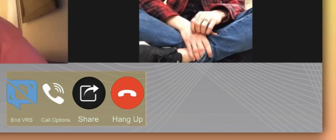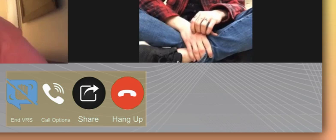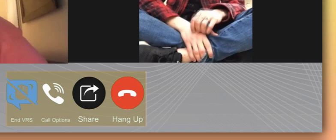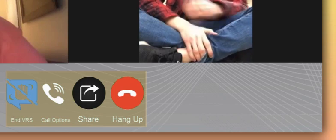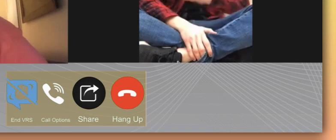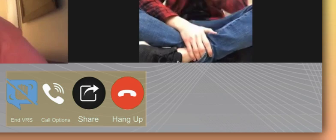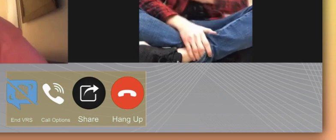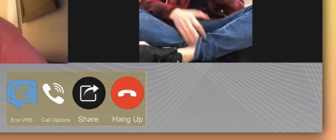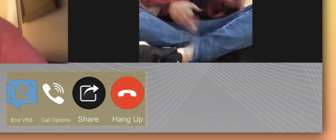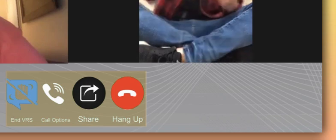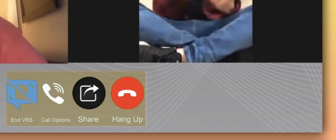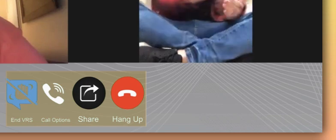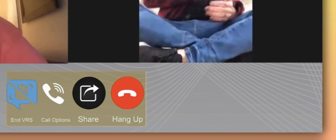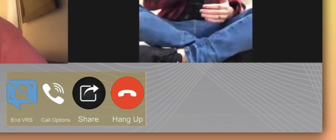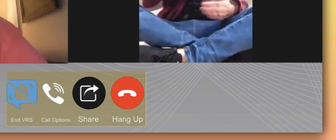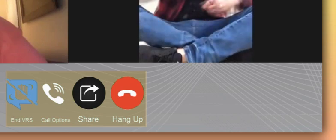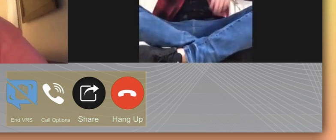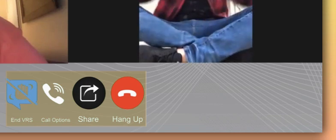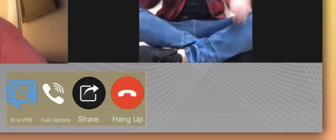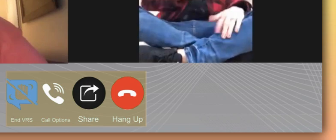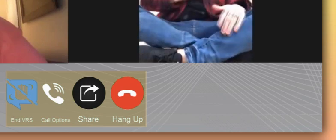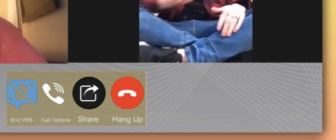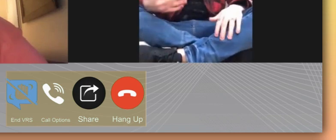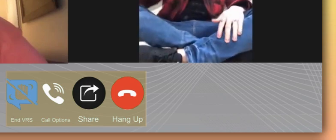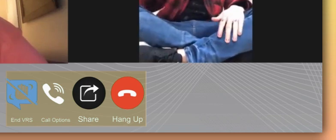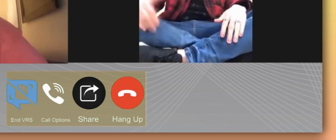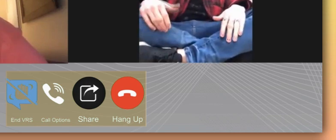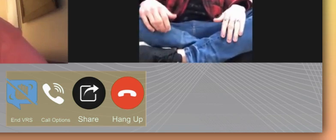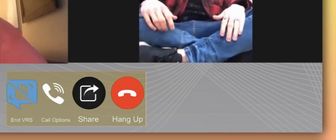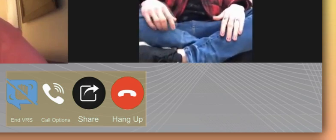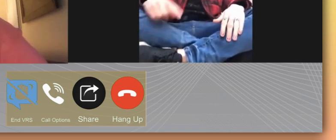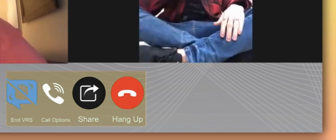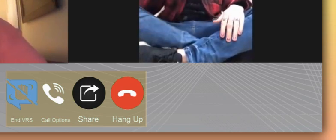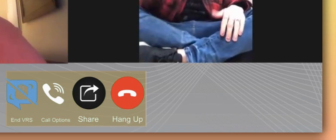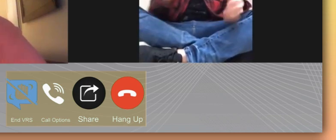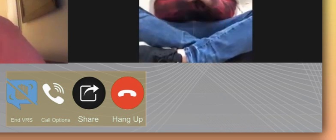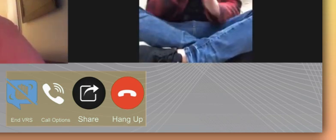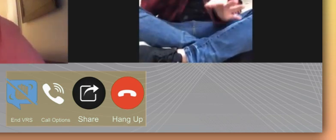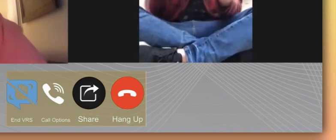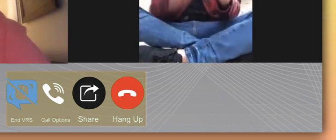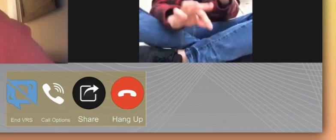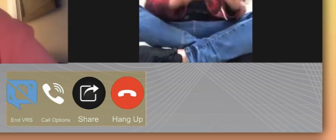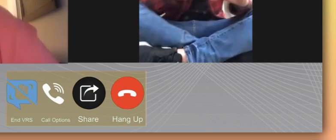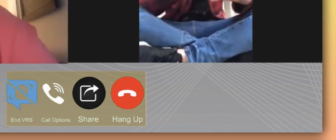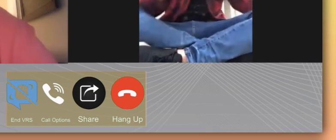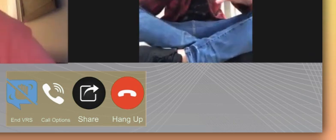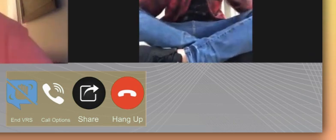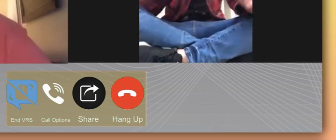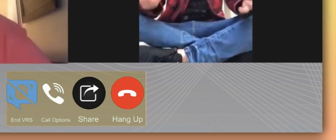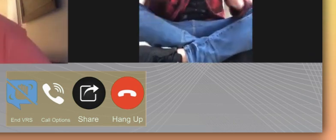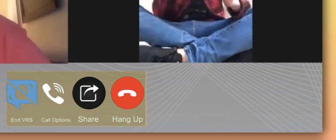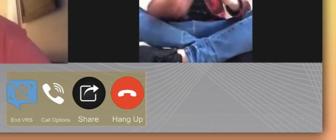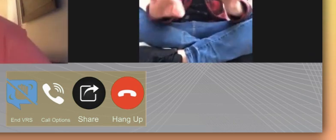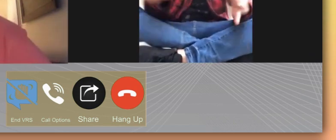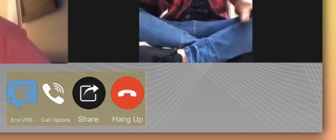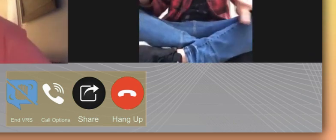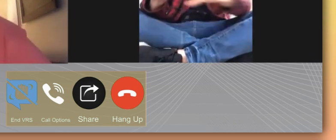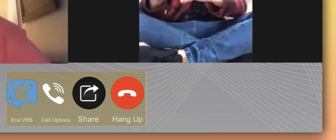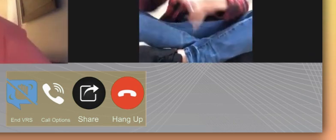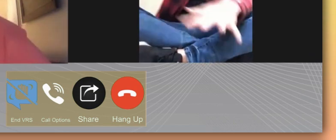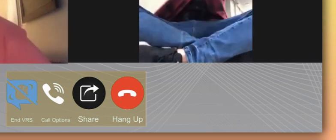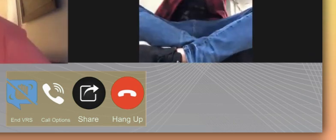Fuck happiness. I gave up on that a long time